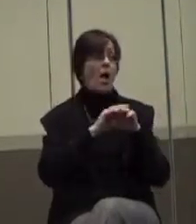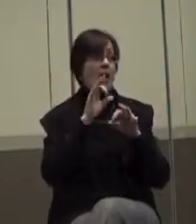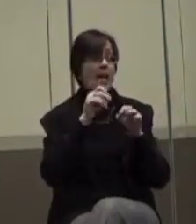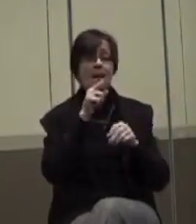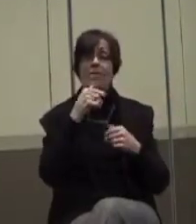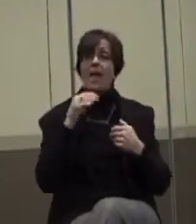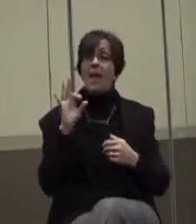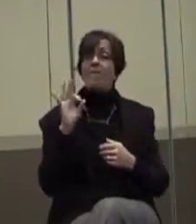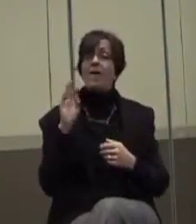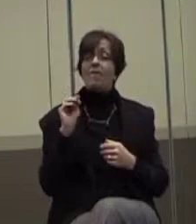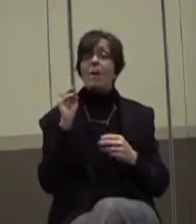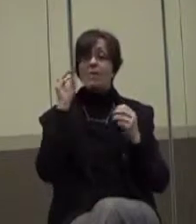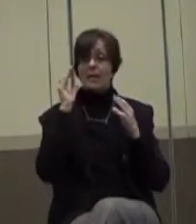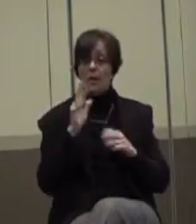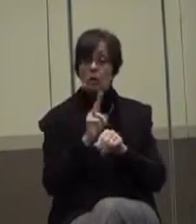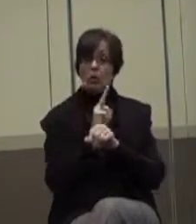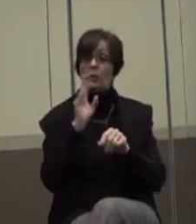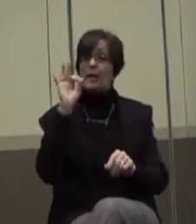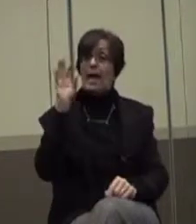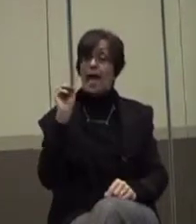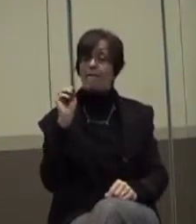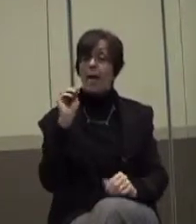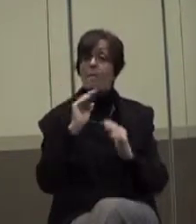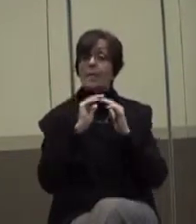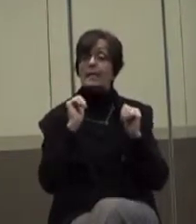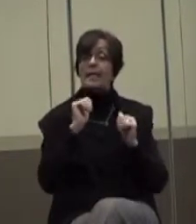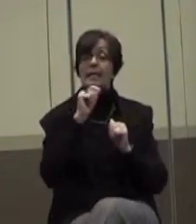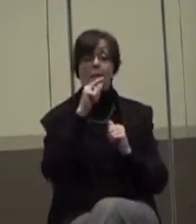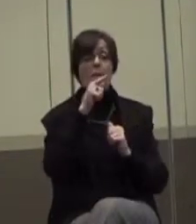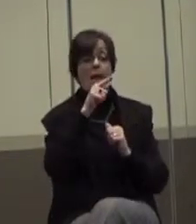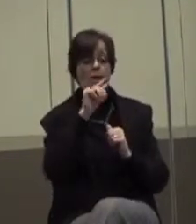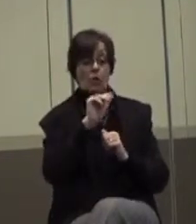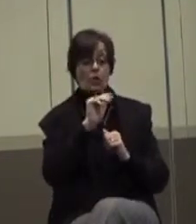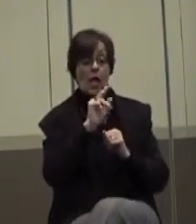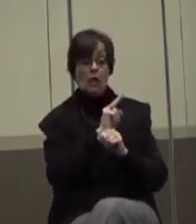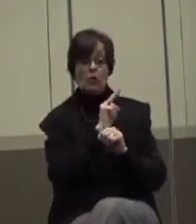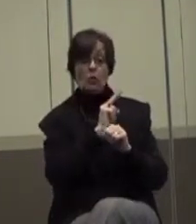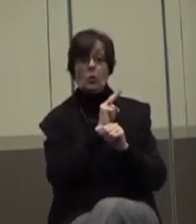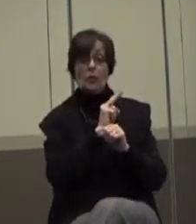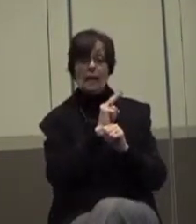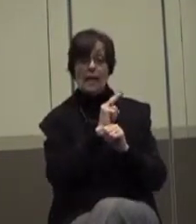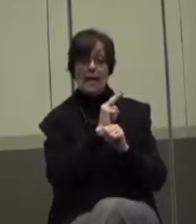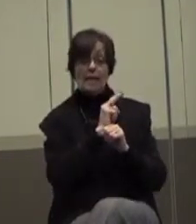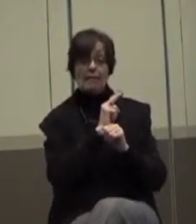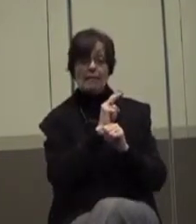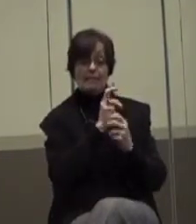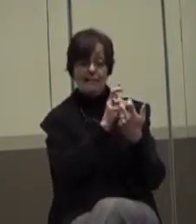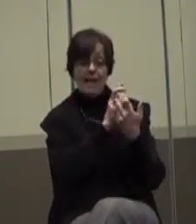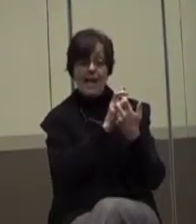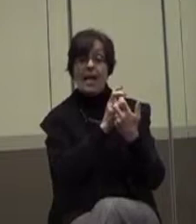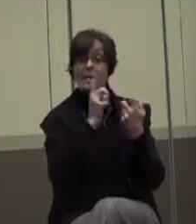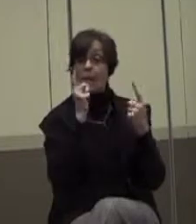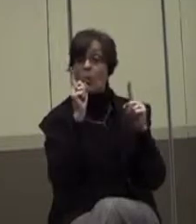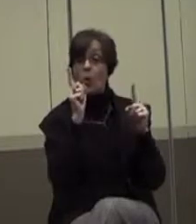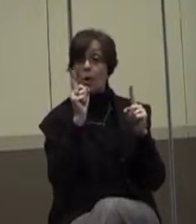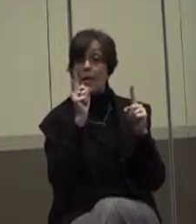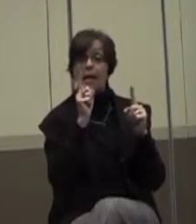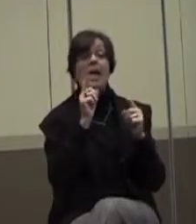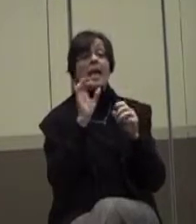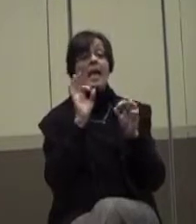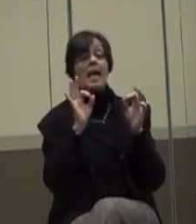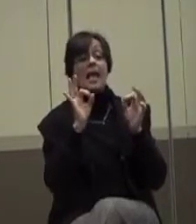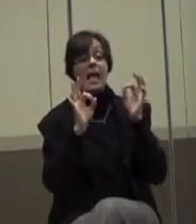child has the FM, if the teacher is using the FM system, the child is using it, and is it working? So it's working and is being